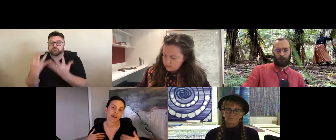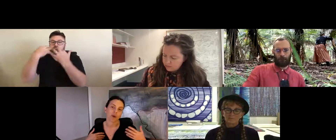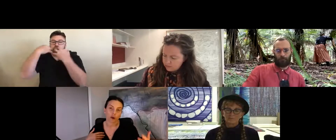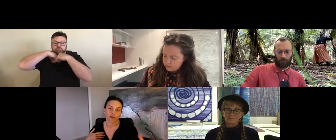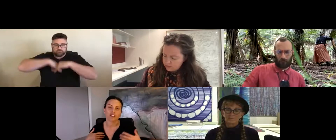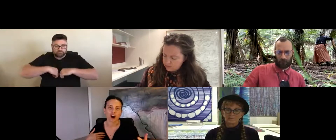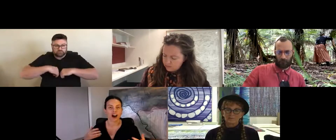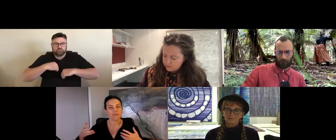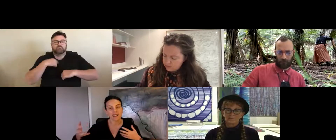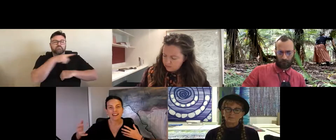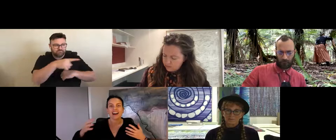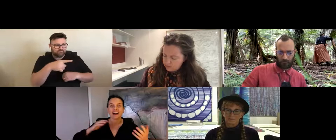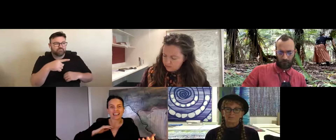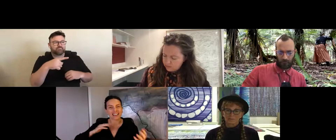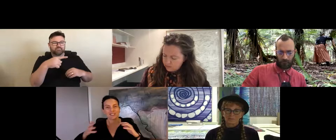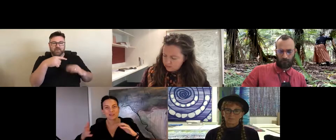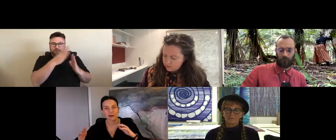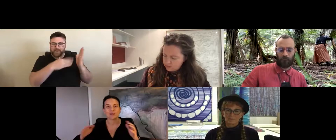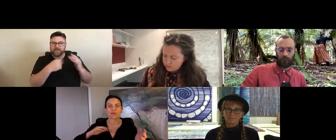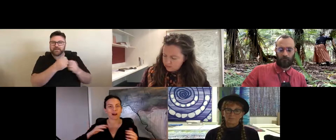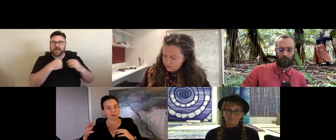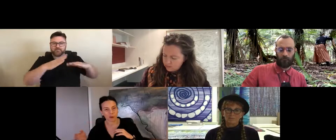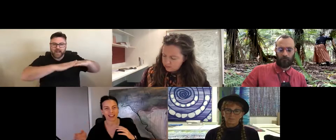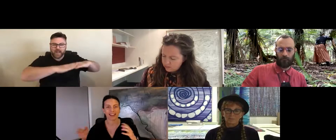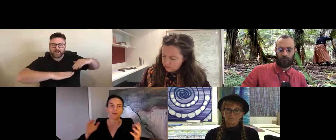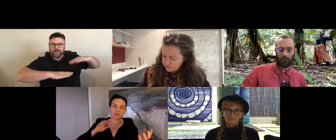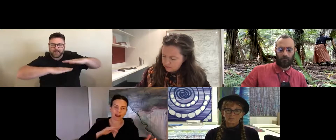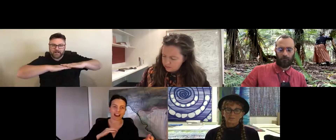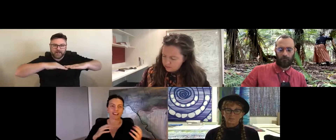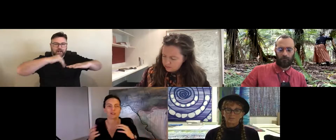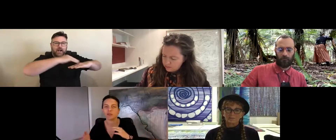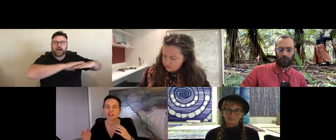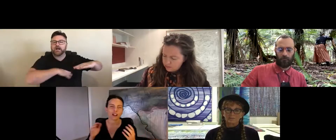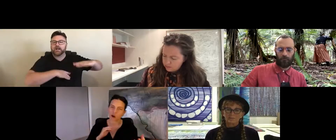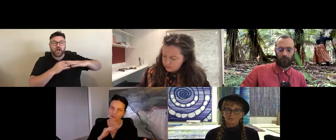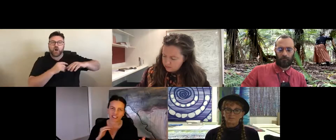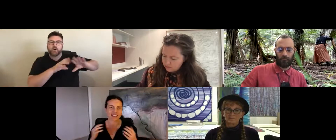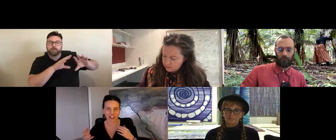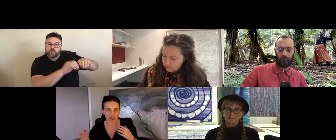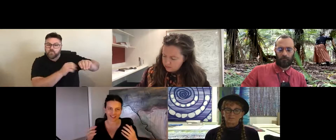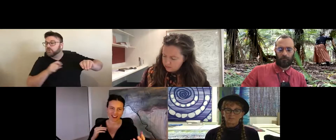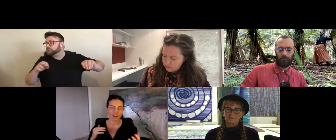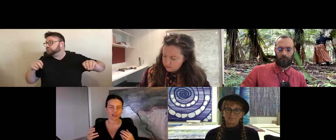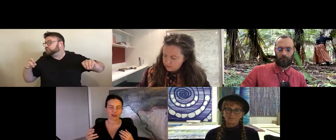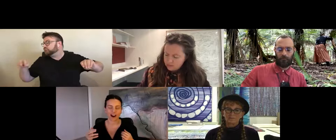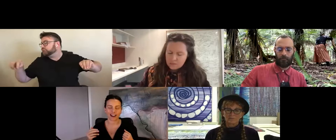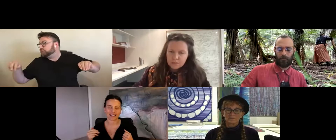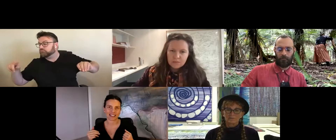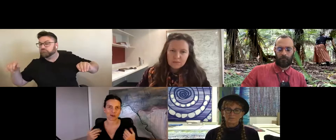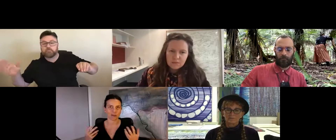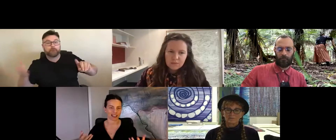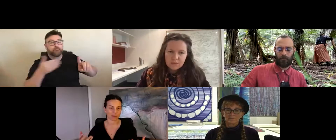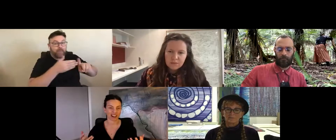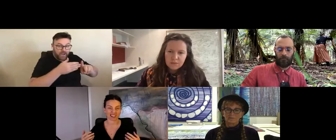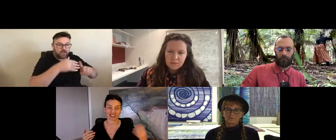to them over time, interspersed by walking, coming back. It's almost like a conversation. So I see